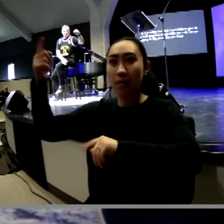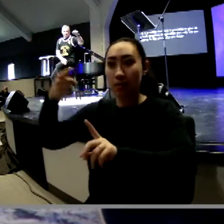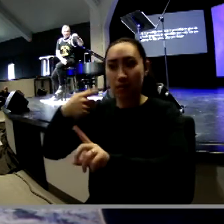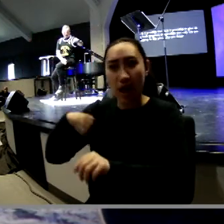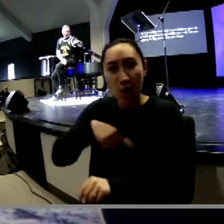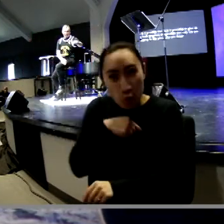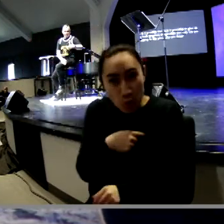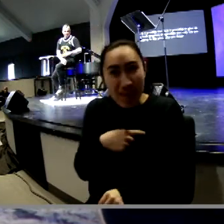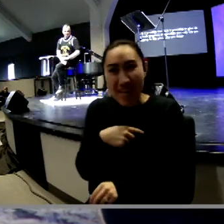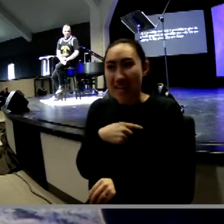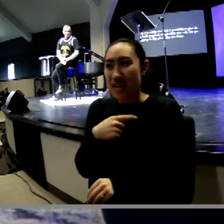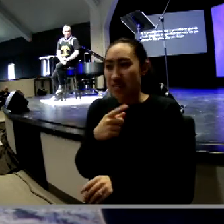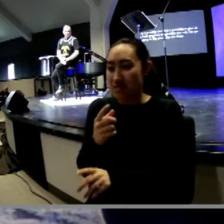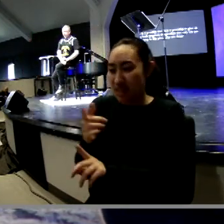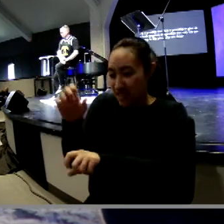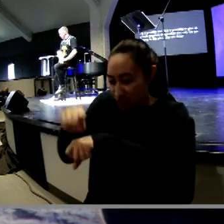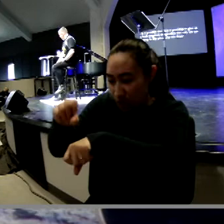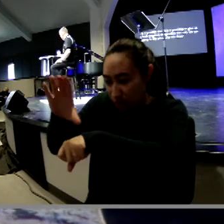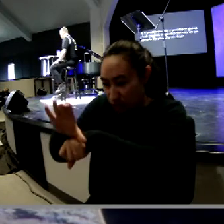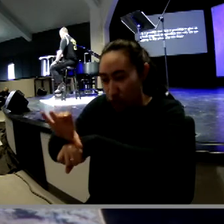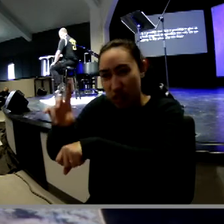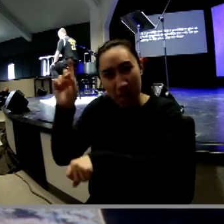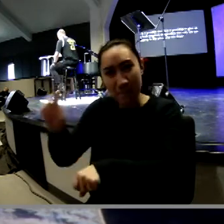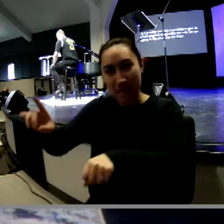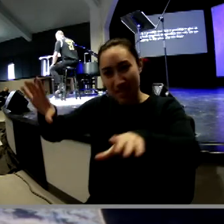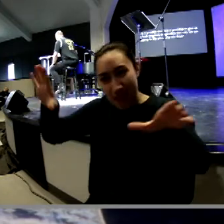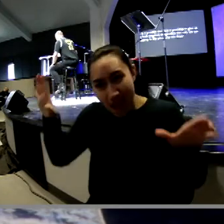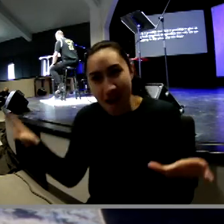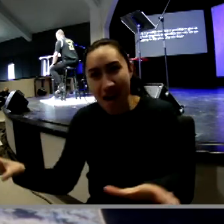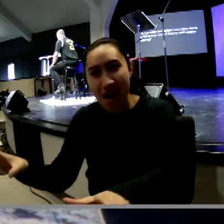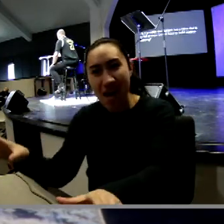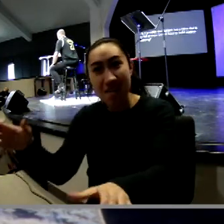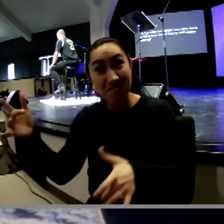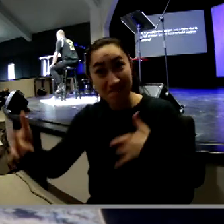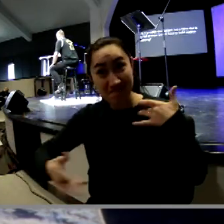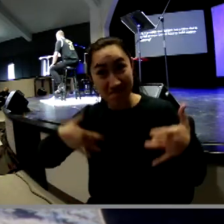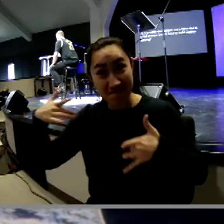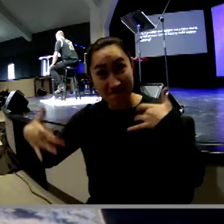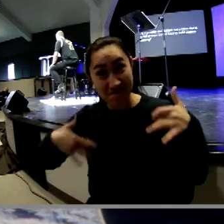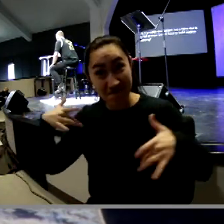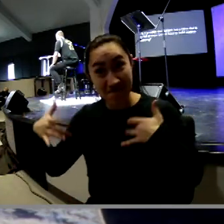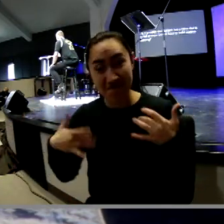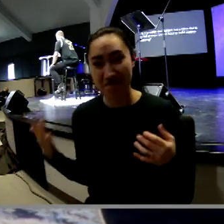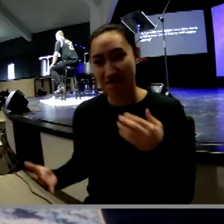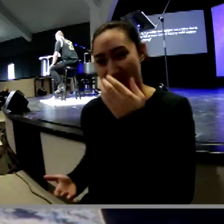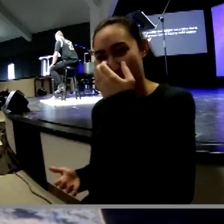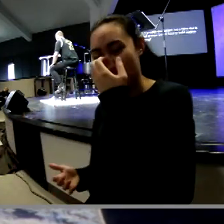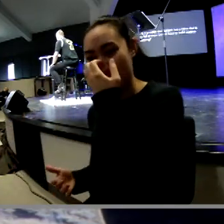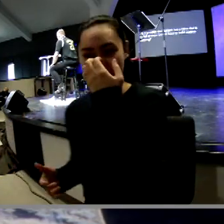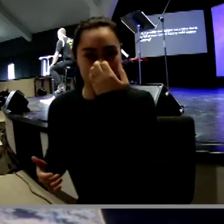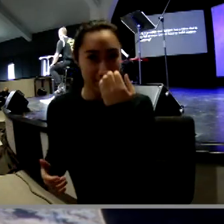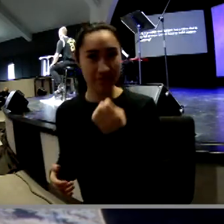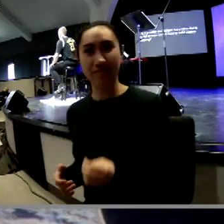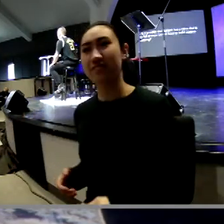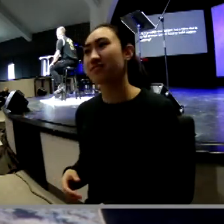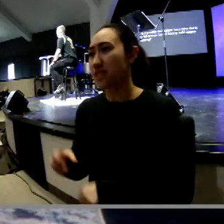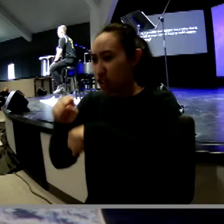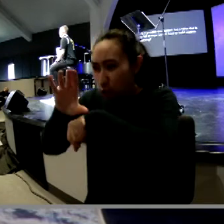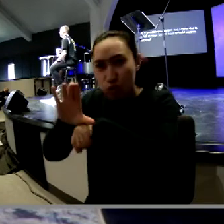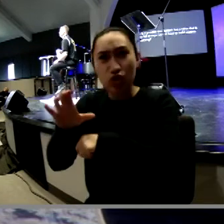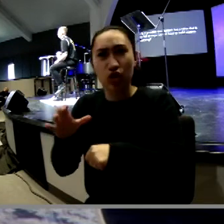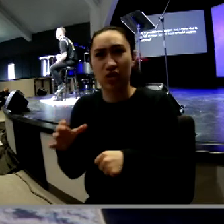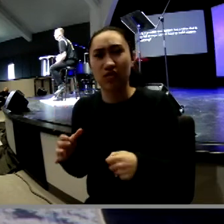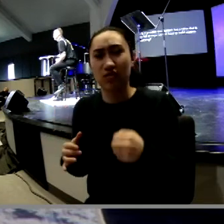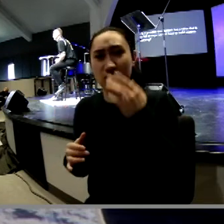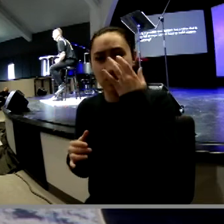this time? Is it possible that Summit has a voice so full of hope that we have to